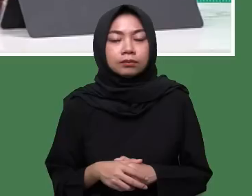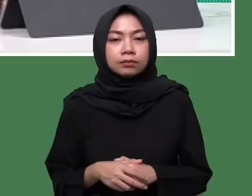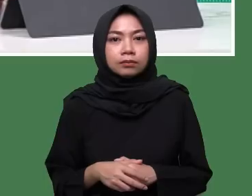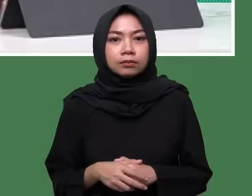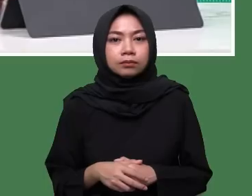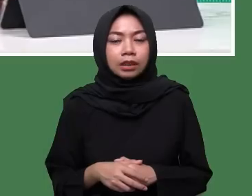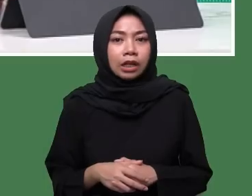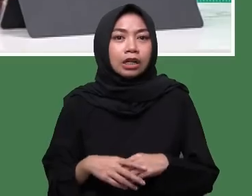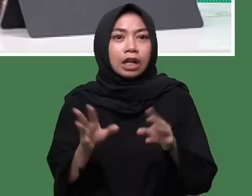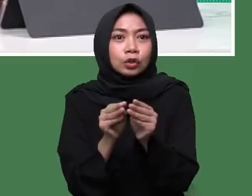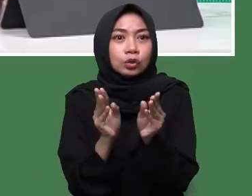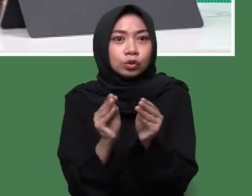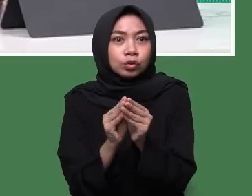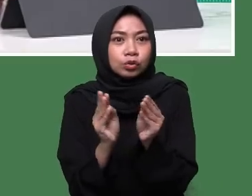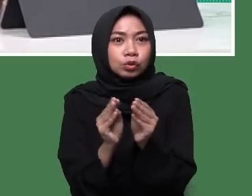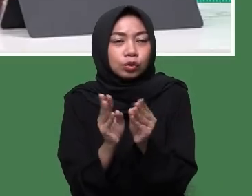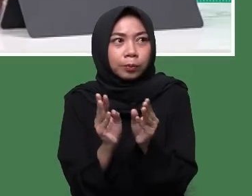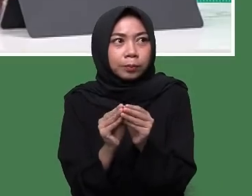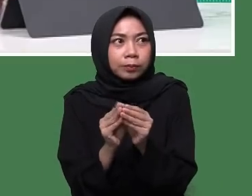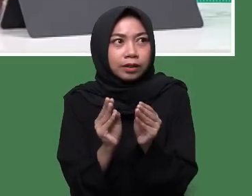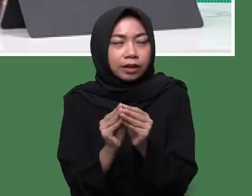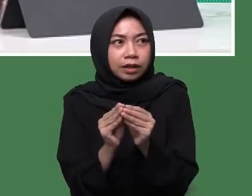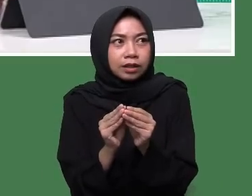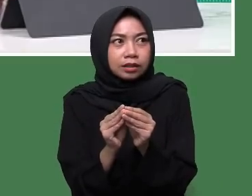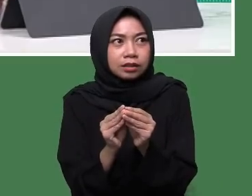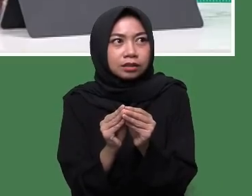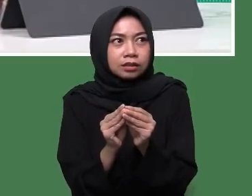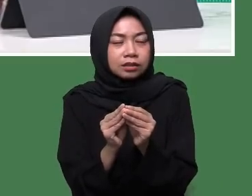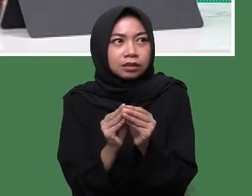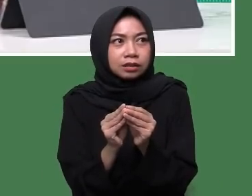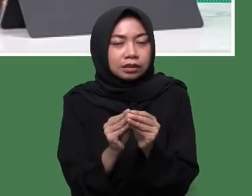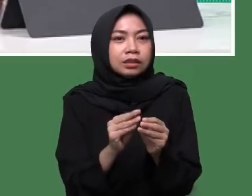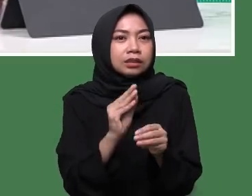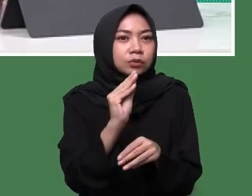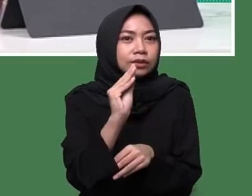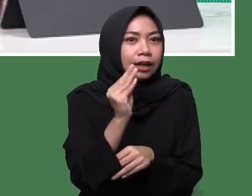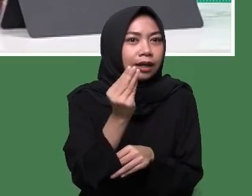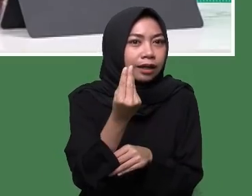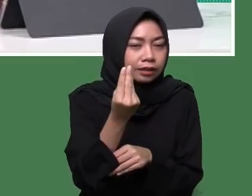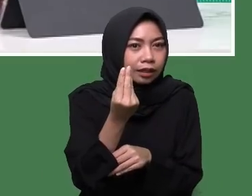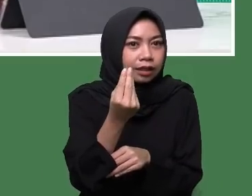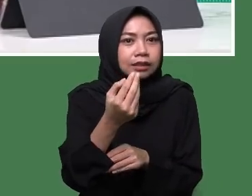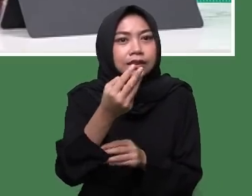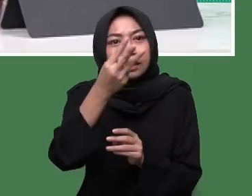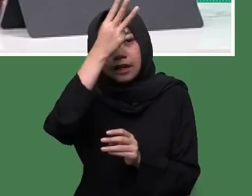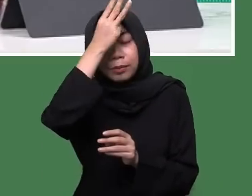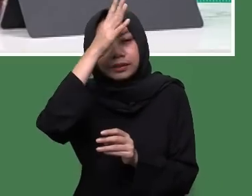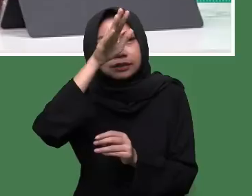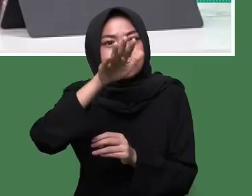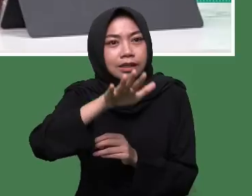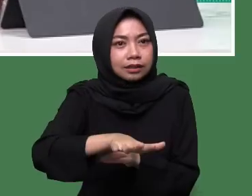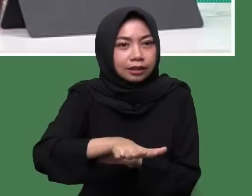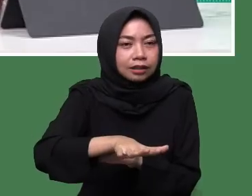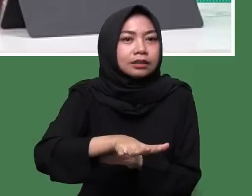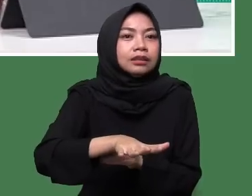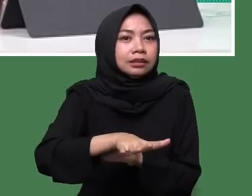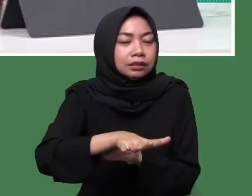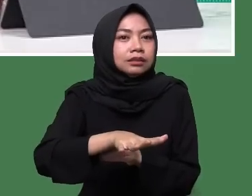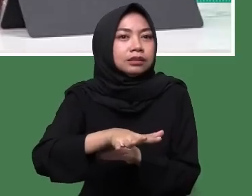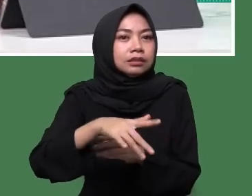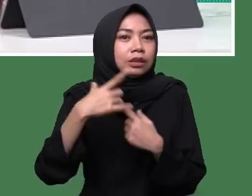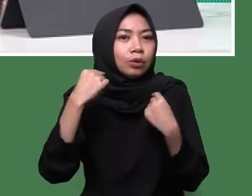about the number of affected provinces has fallen to 18, Bali, Jakarta, Riau, and South Kalimantan now recording no cases. But does